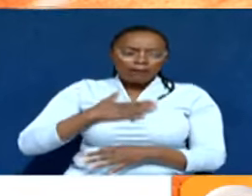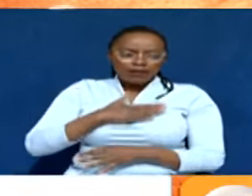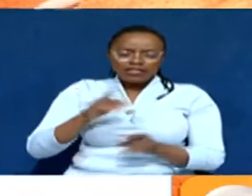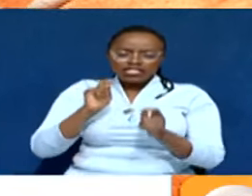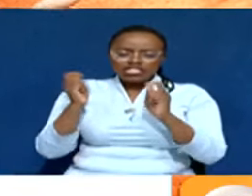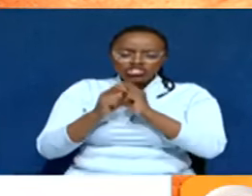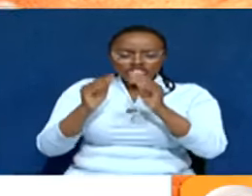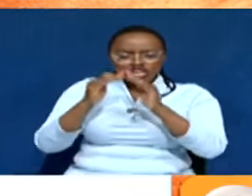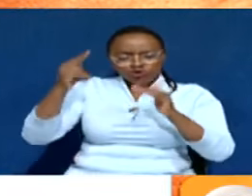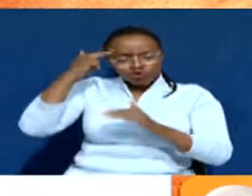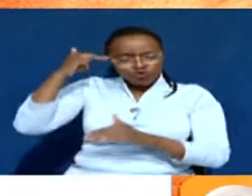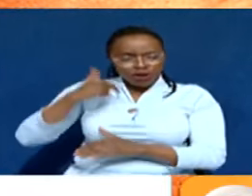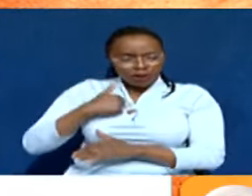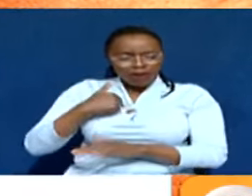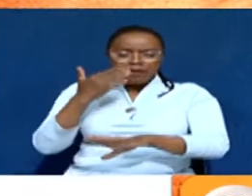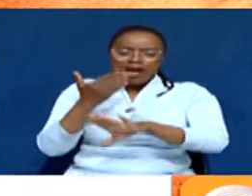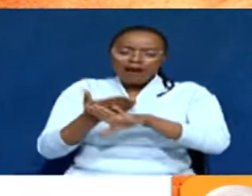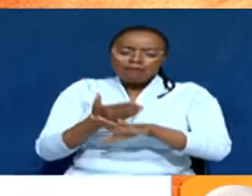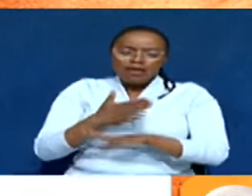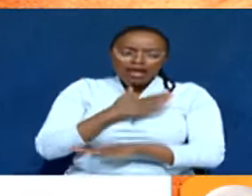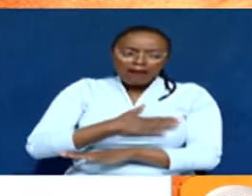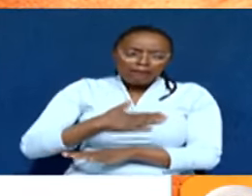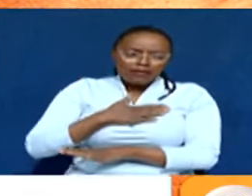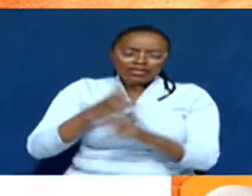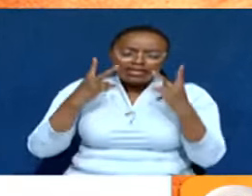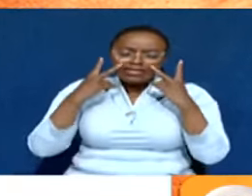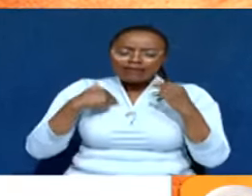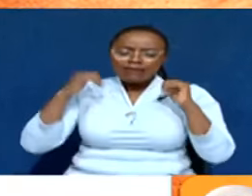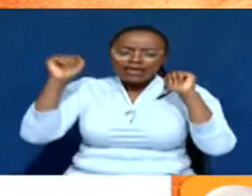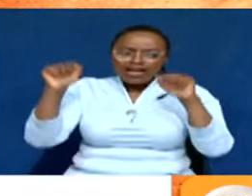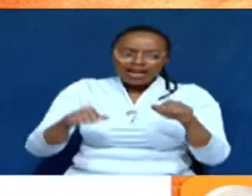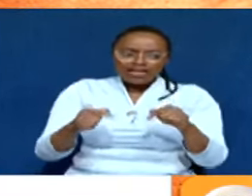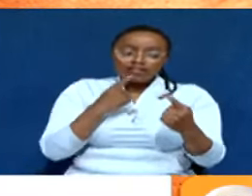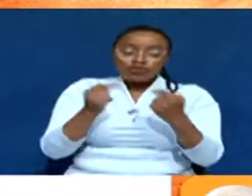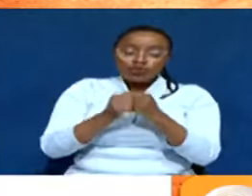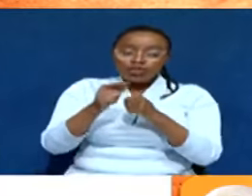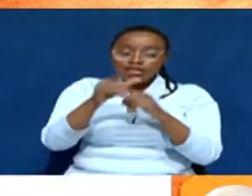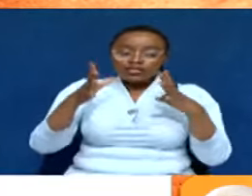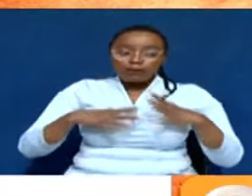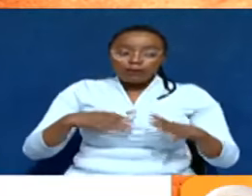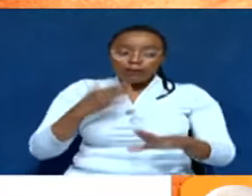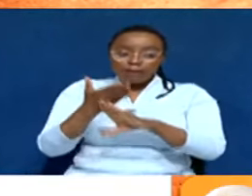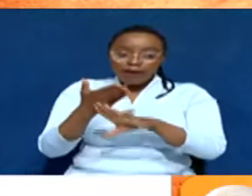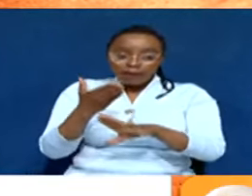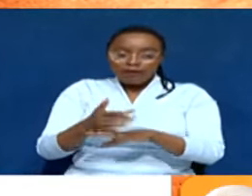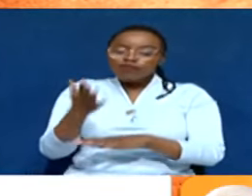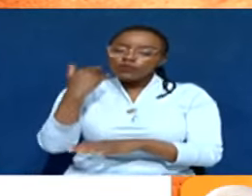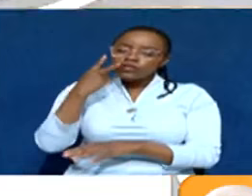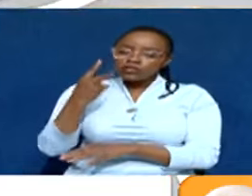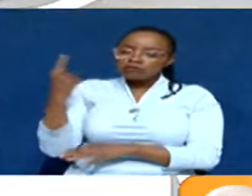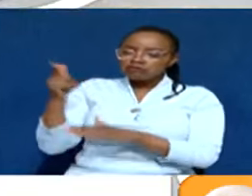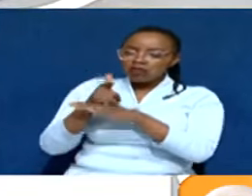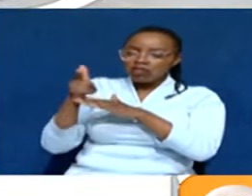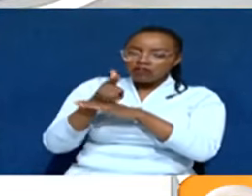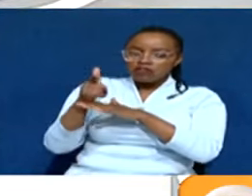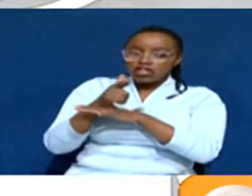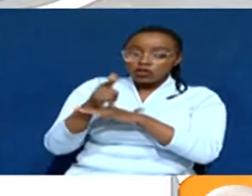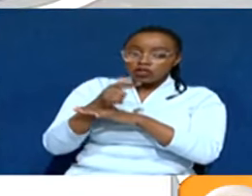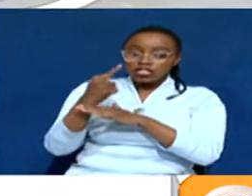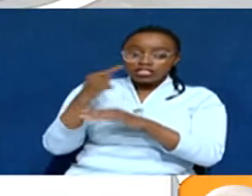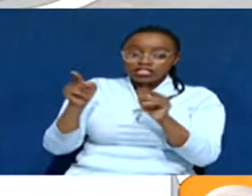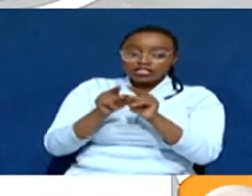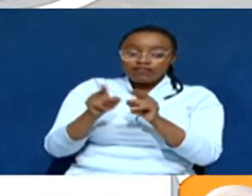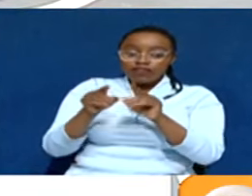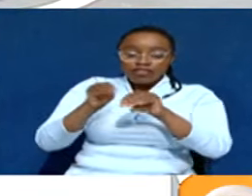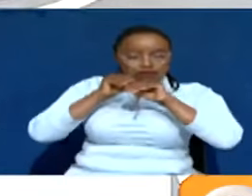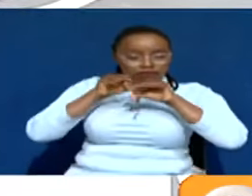the house for me. I'm begging you, even they can see me speaking to them. I beg this guy. Let's take a look. Because that